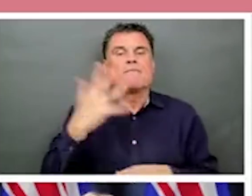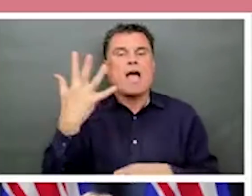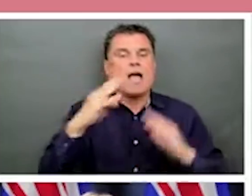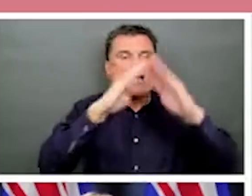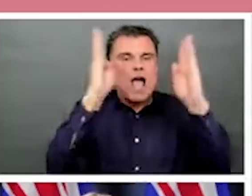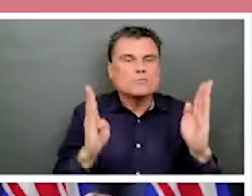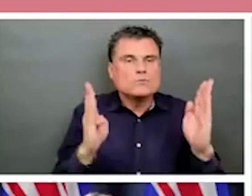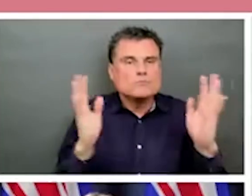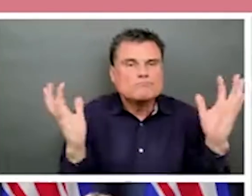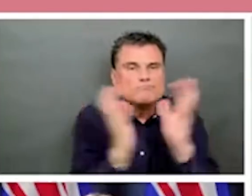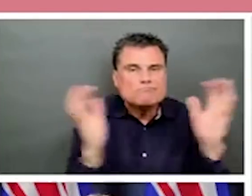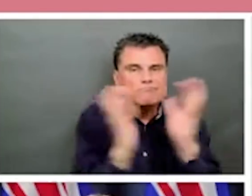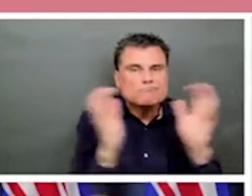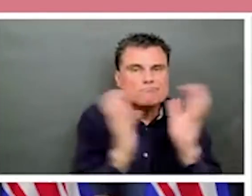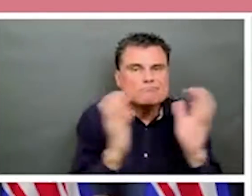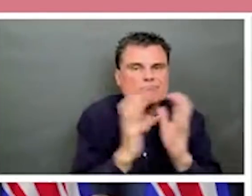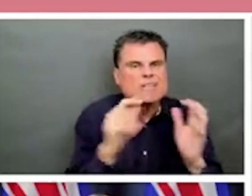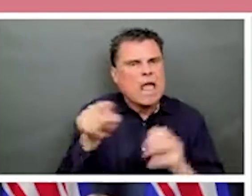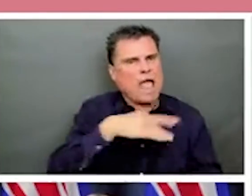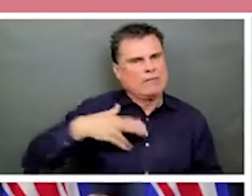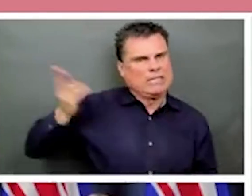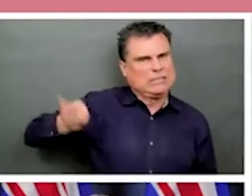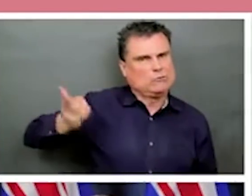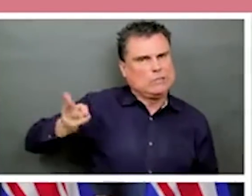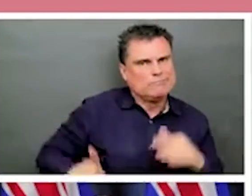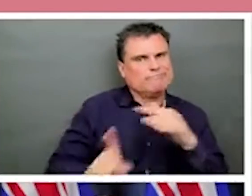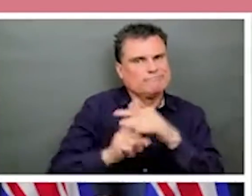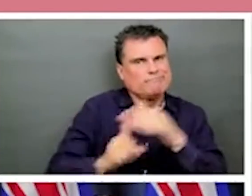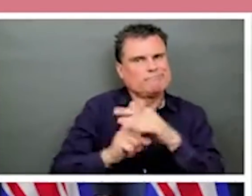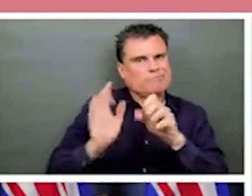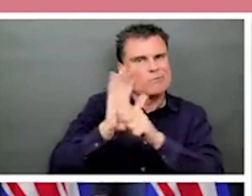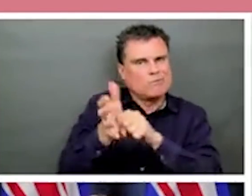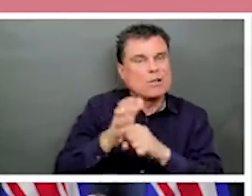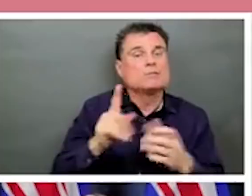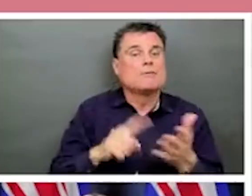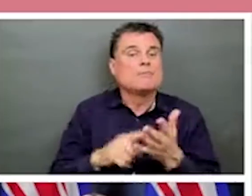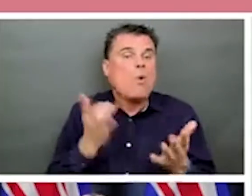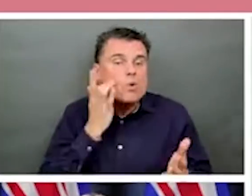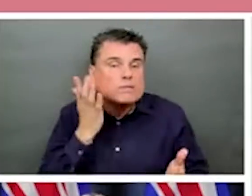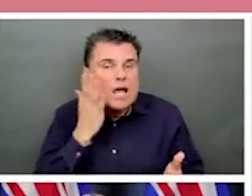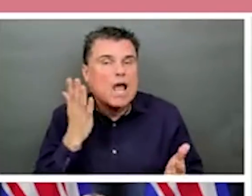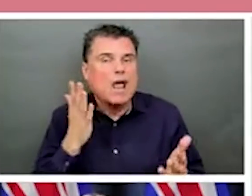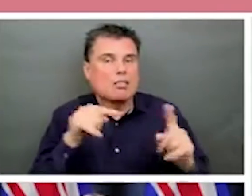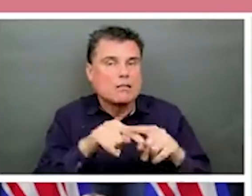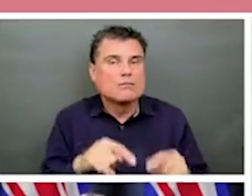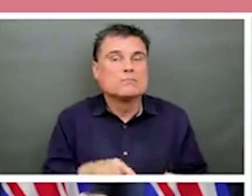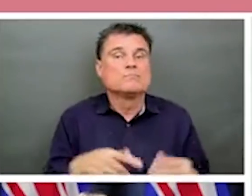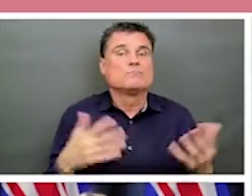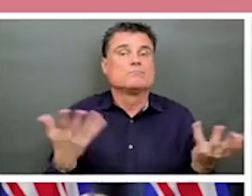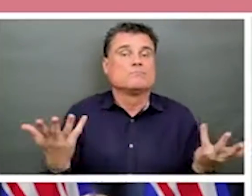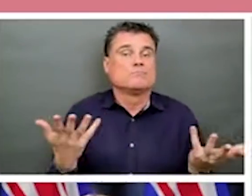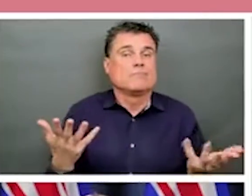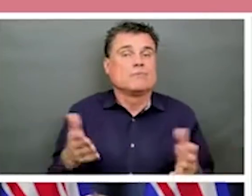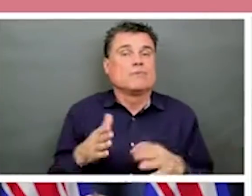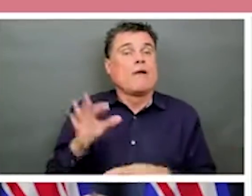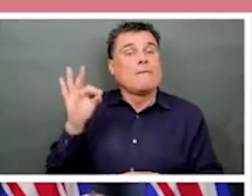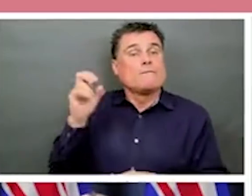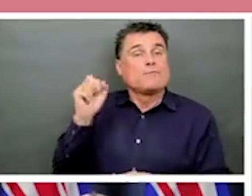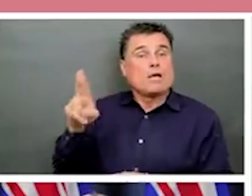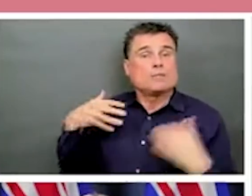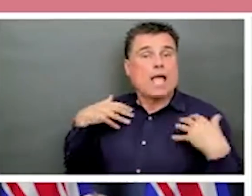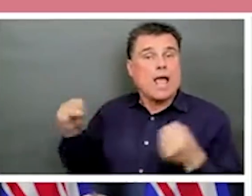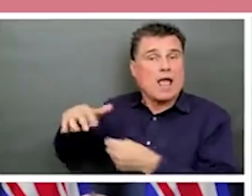where the largest proportion of these sites are, we're working on immunizing in 71 food processing